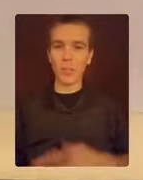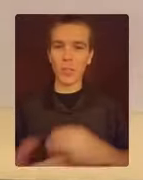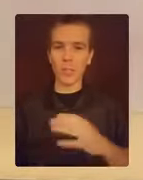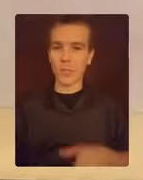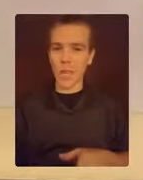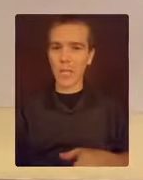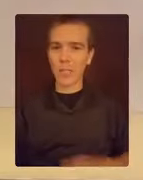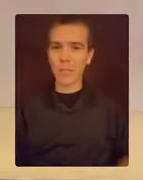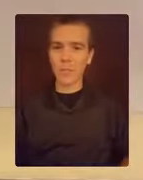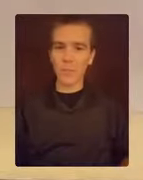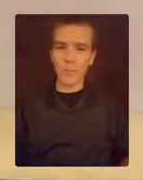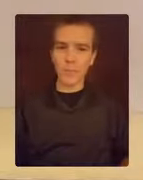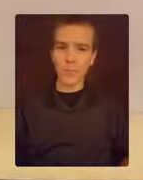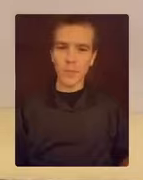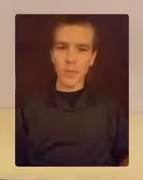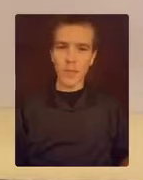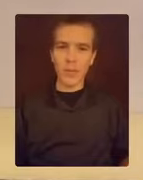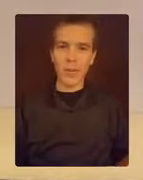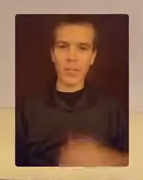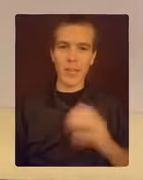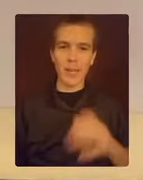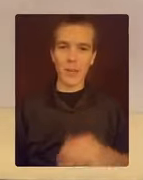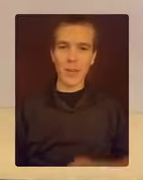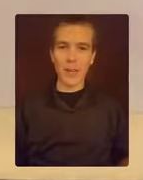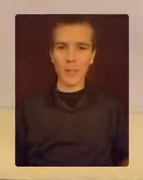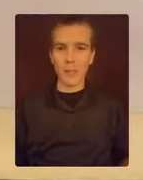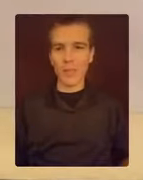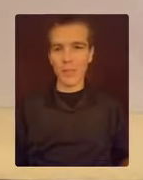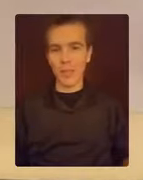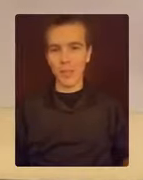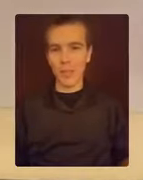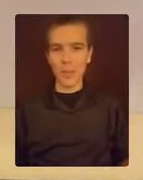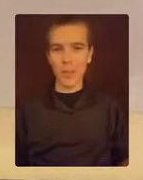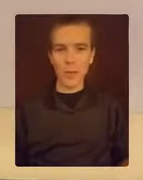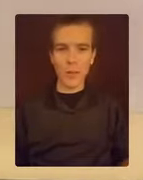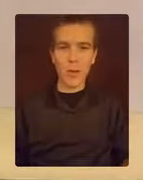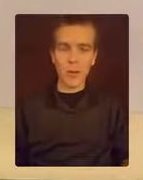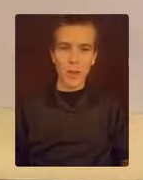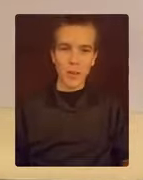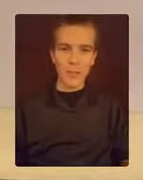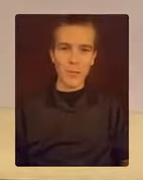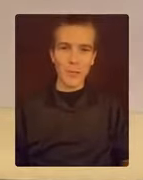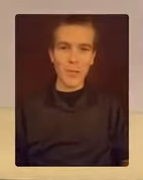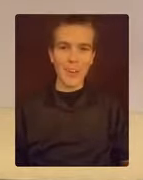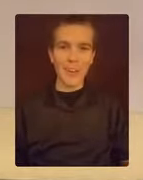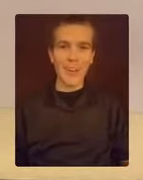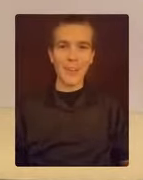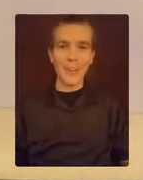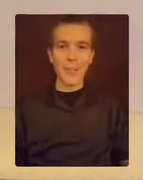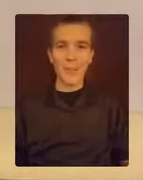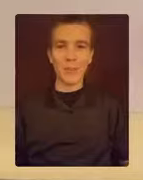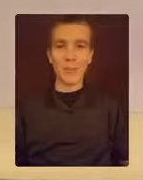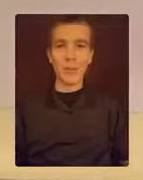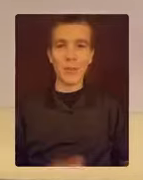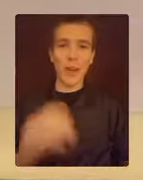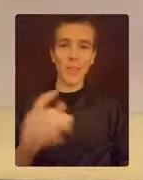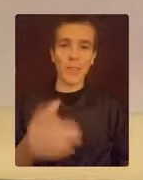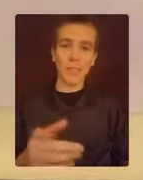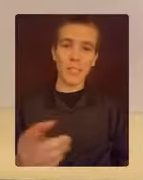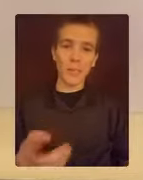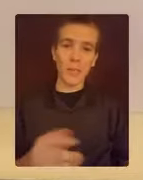what do you say? His name's Tyler. Tyler. Okay, Tyler, I am speaking directly to you now. So you